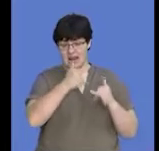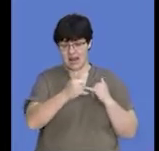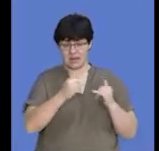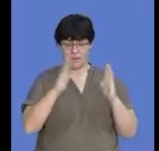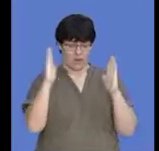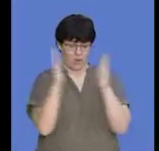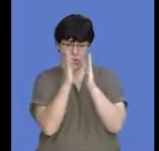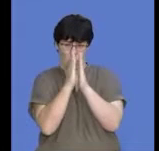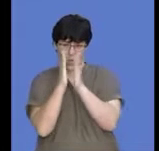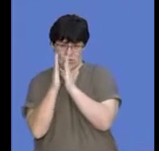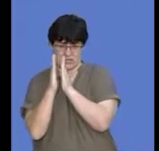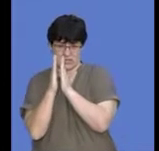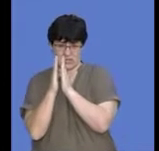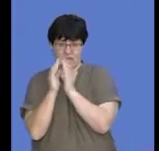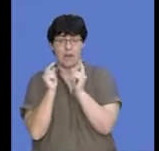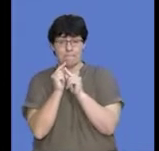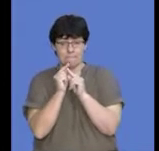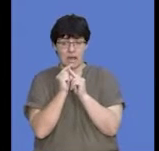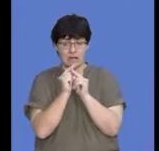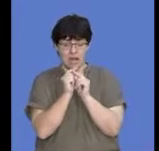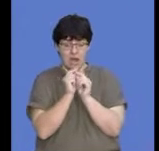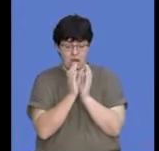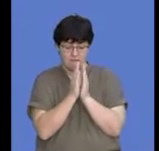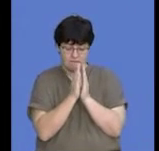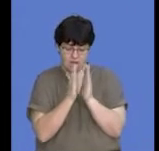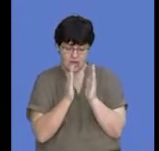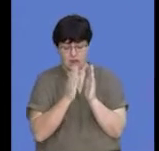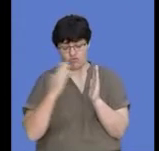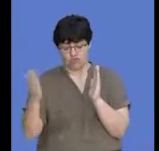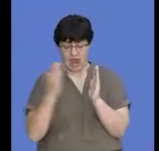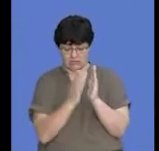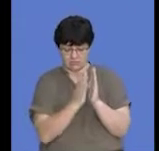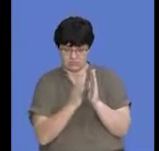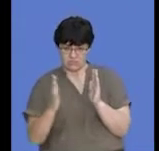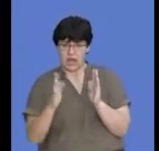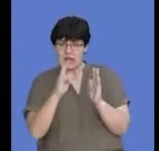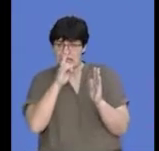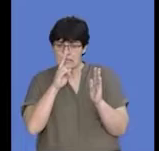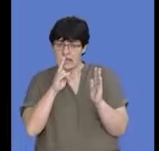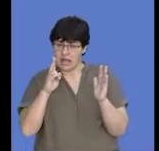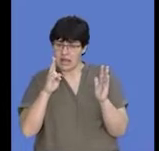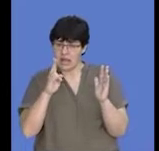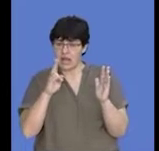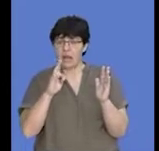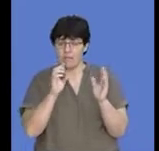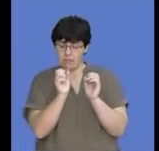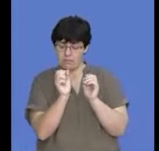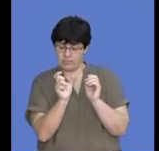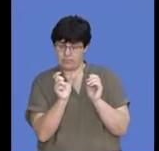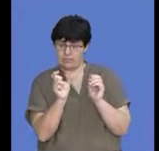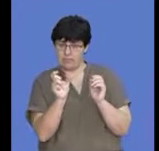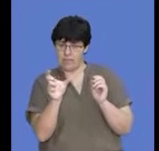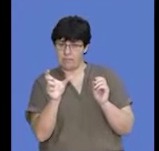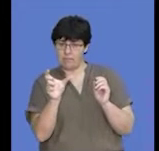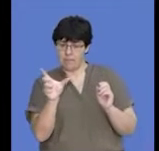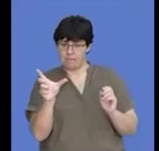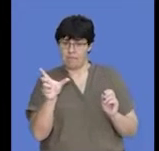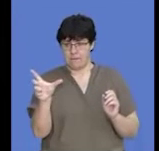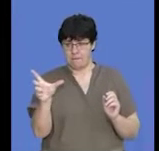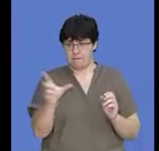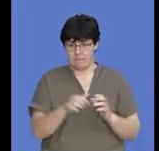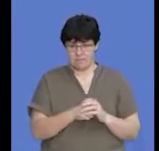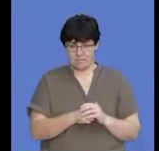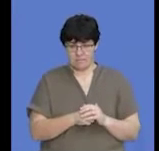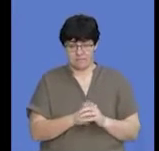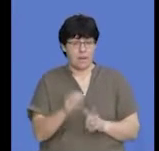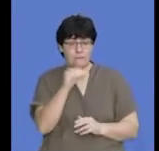together. However, as we move further to the right, note the contour lines are spaced far apart.